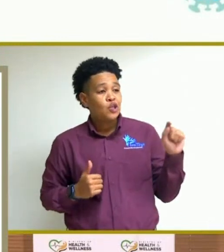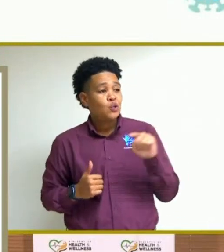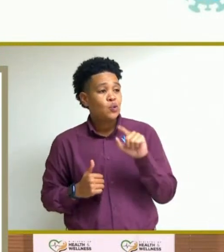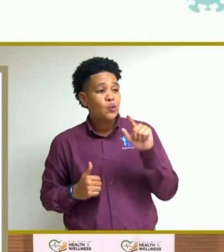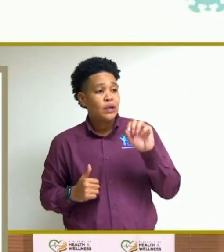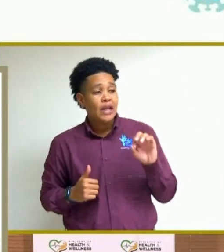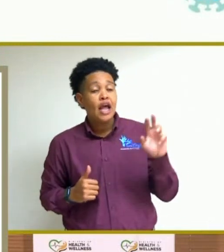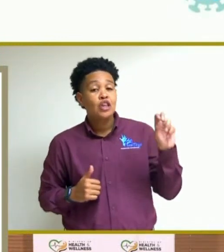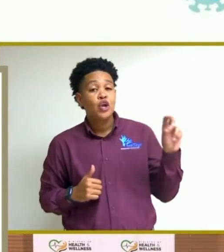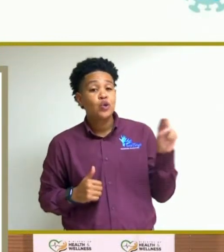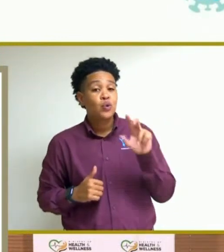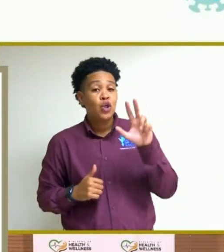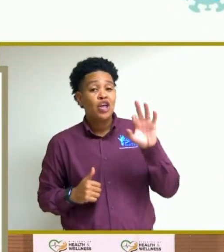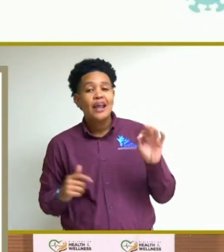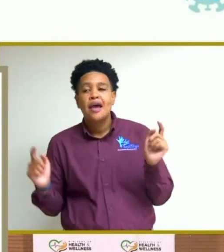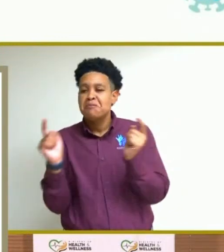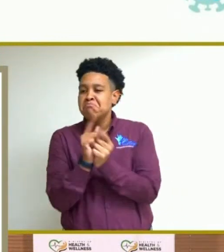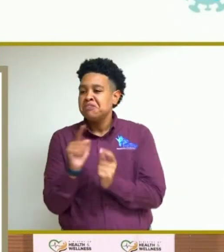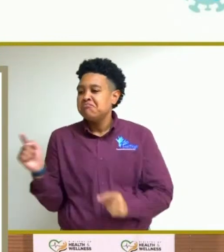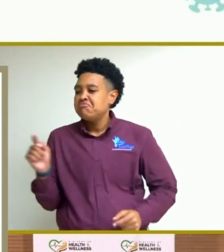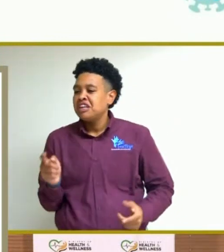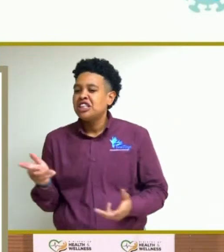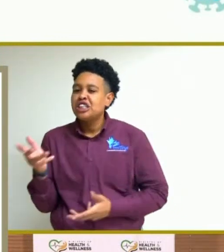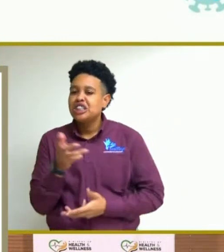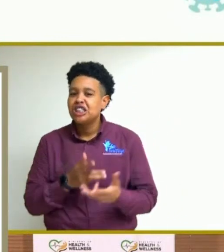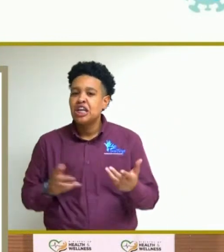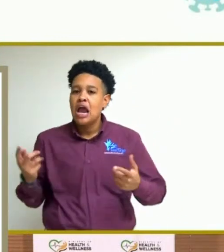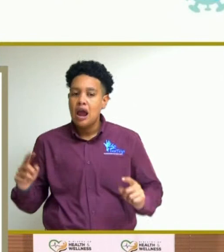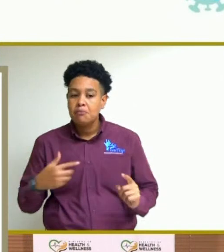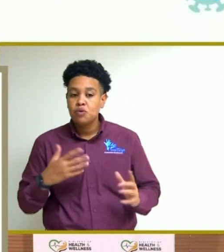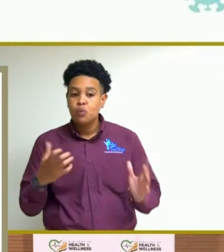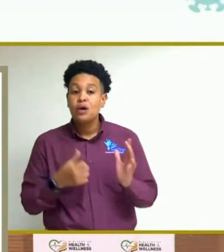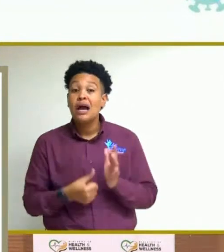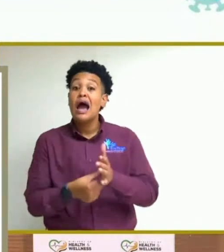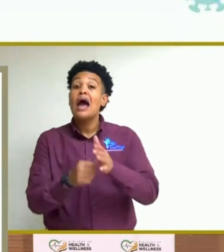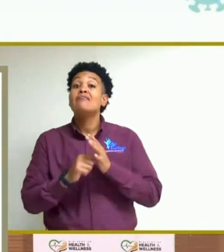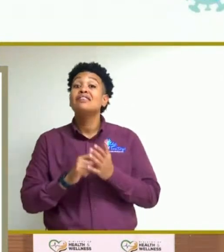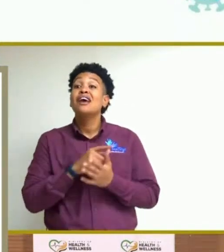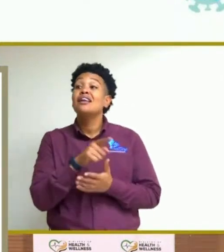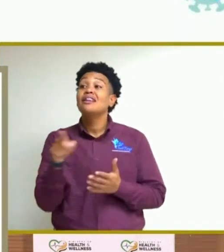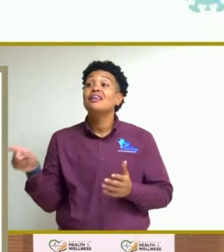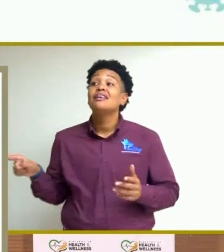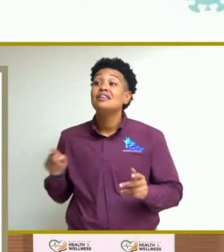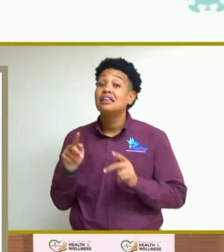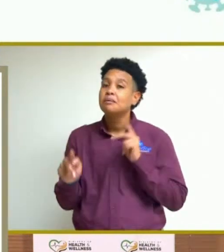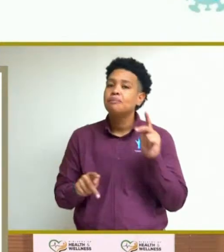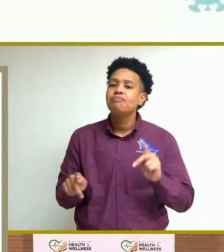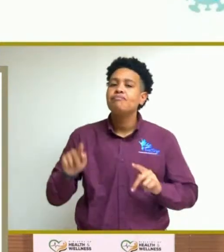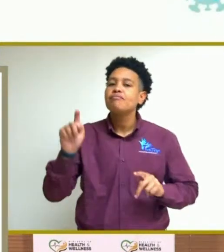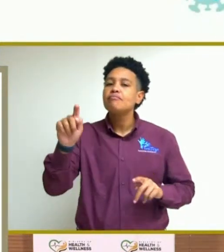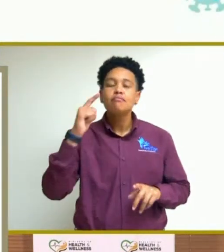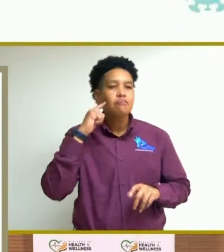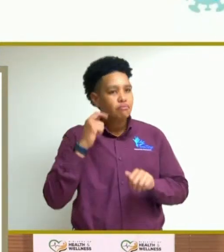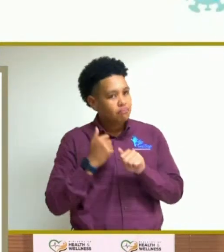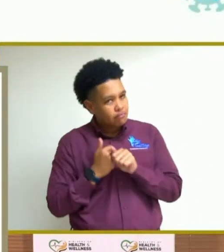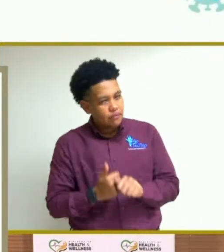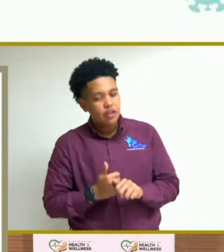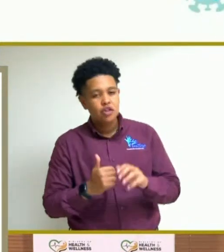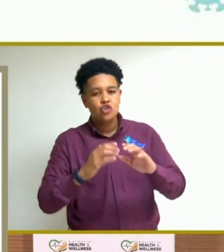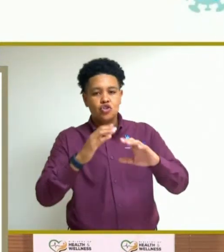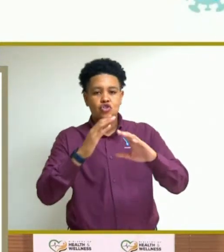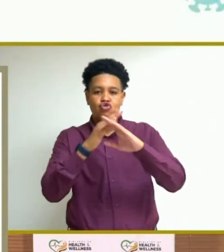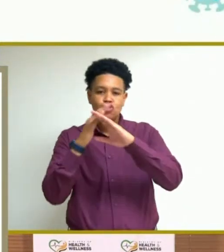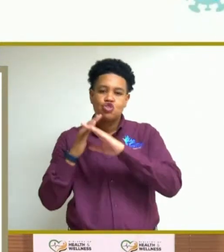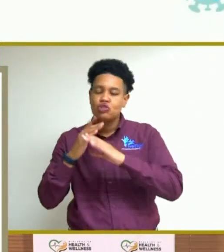30 to 39 age group. And so again, we would want to emphasize that these persons need to adhere to restrictions